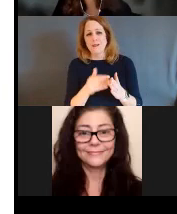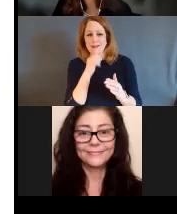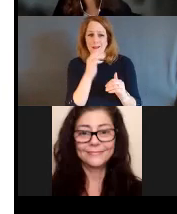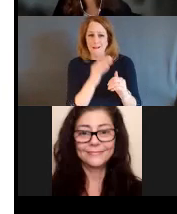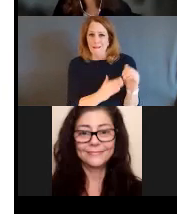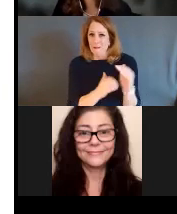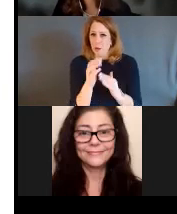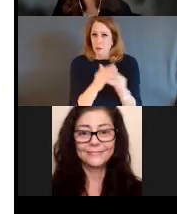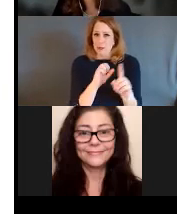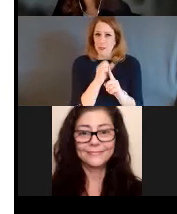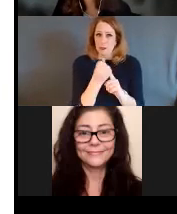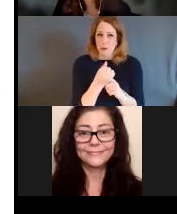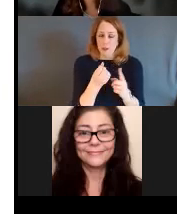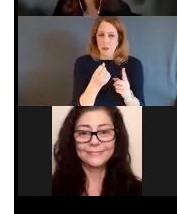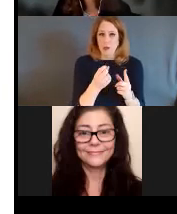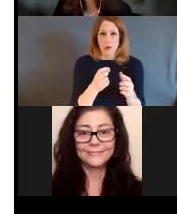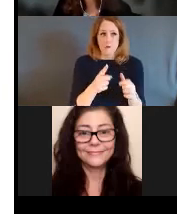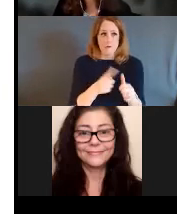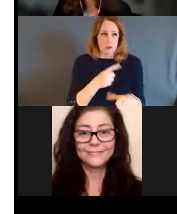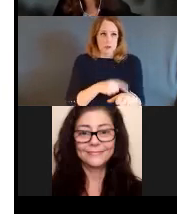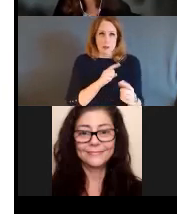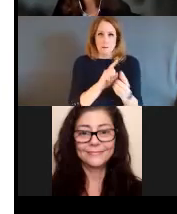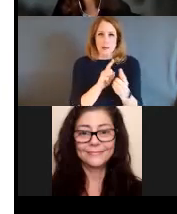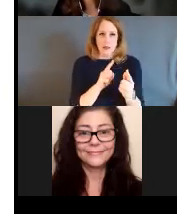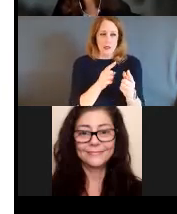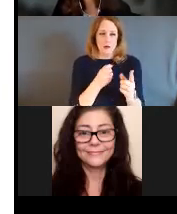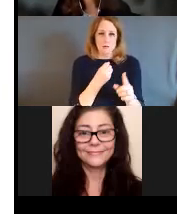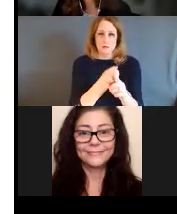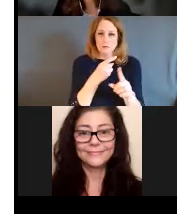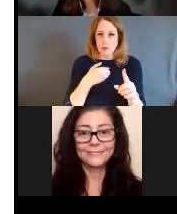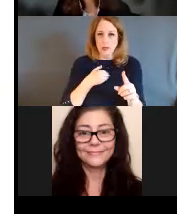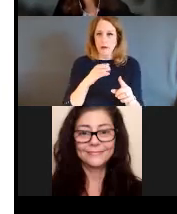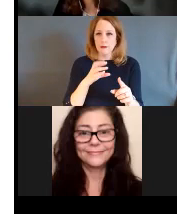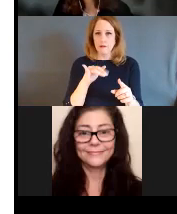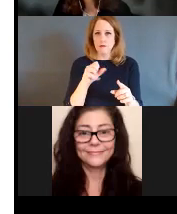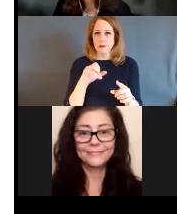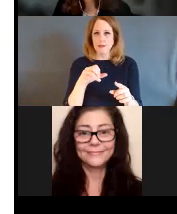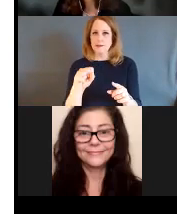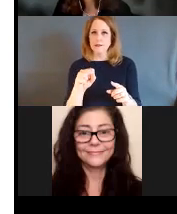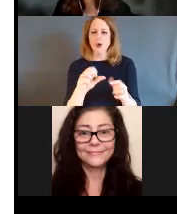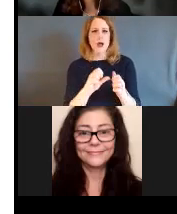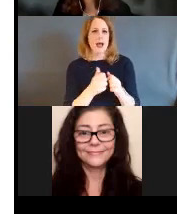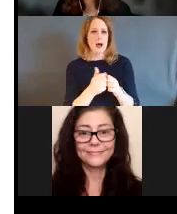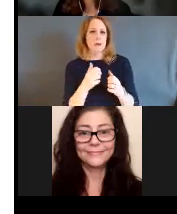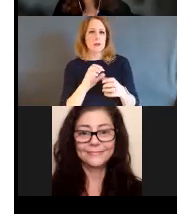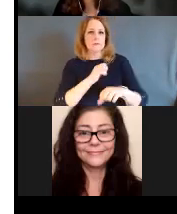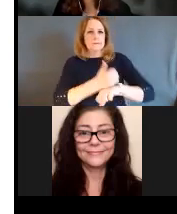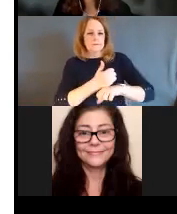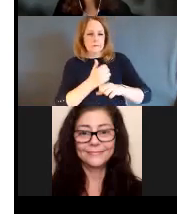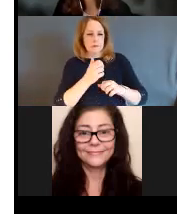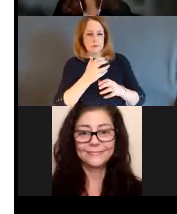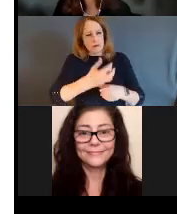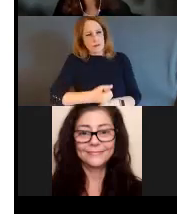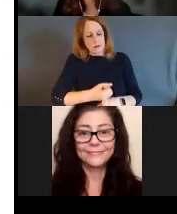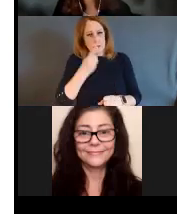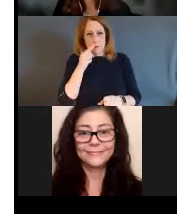survivor comes to you, maybe the first time that you're meeting them. So how are you building that trust with the survivor? How are you showing them that